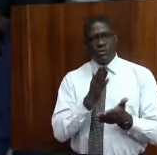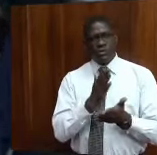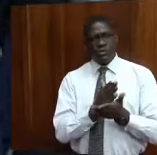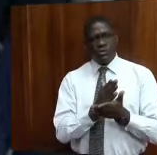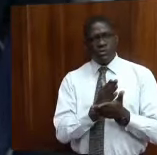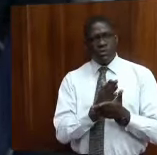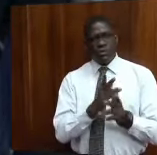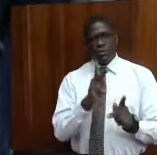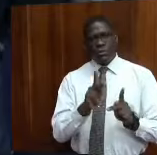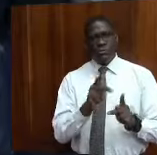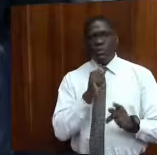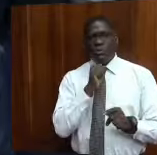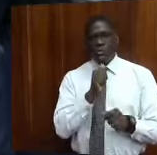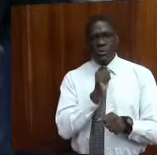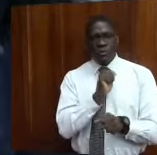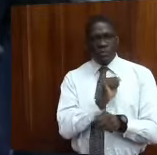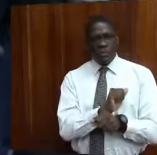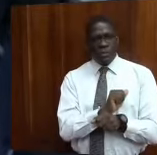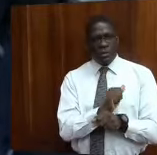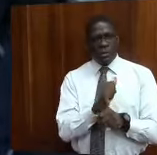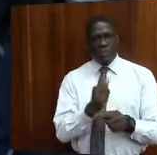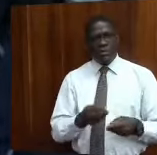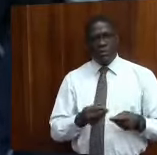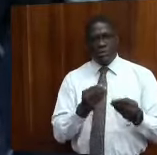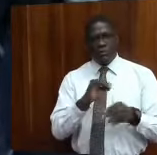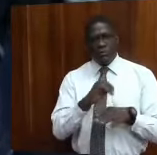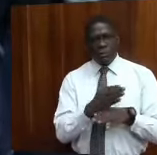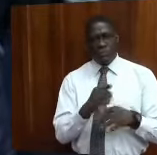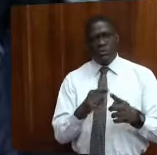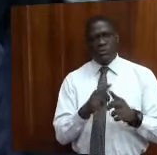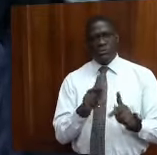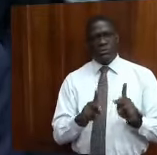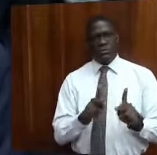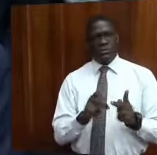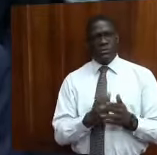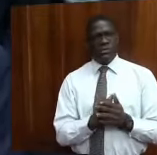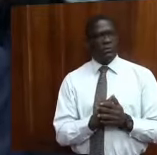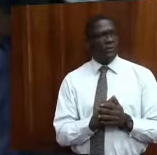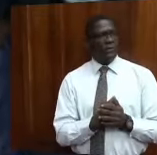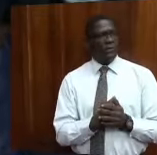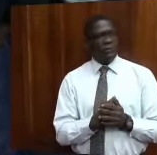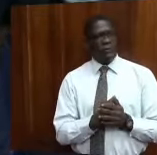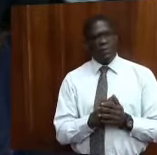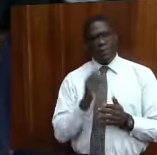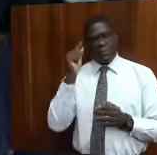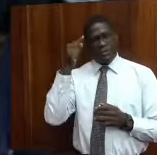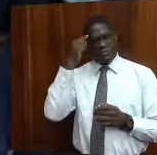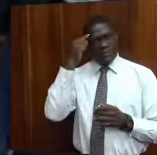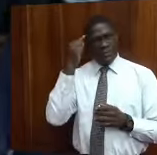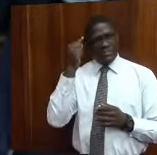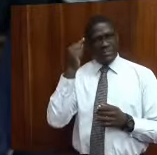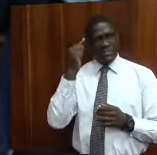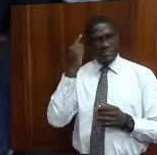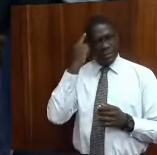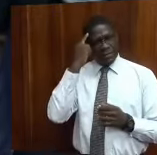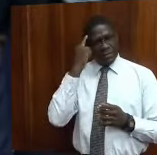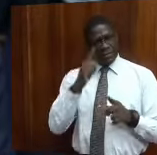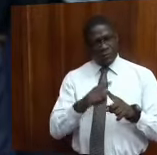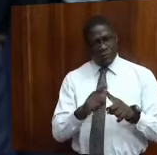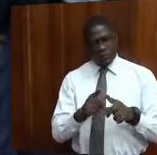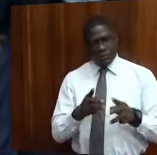In this budget, we have crafted a set of realistic policies that will provide relief for the public and private sectors